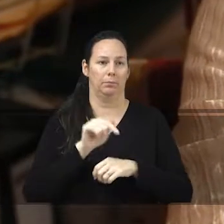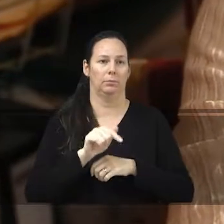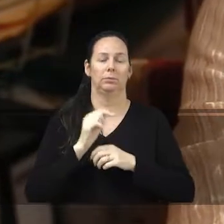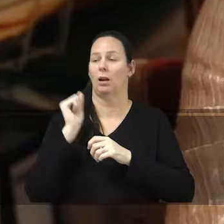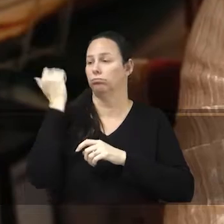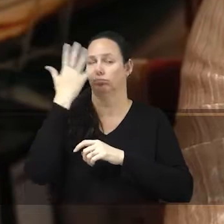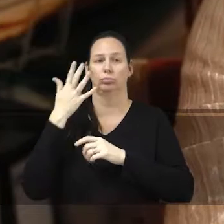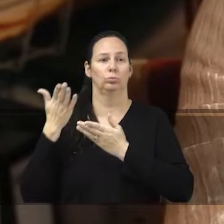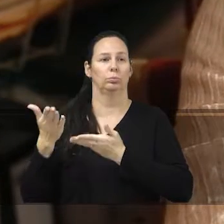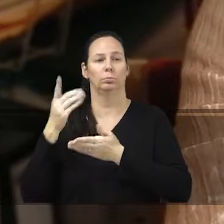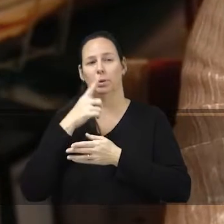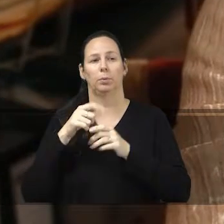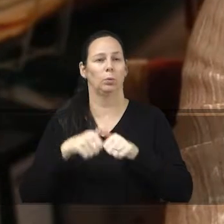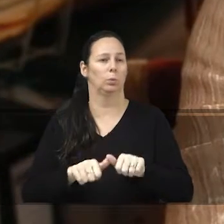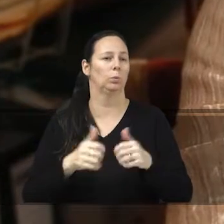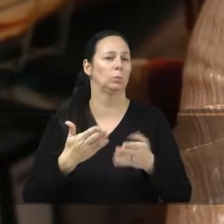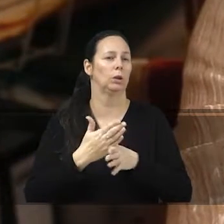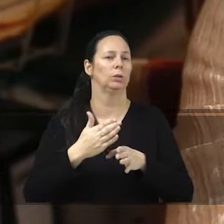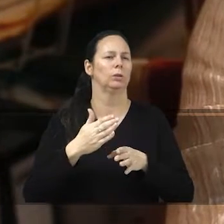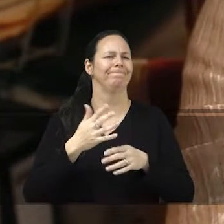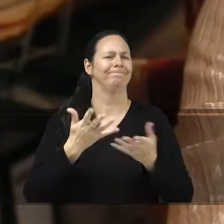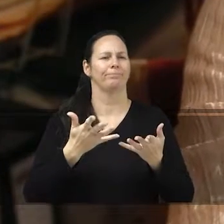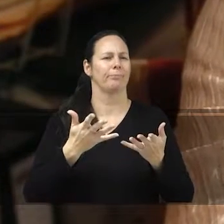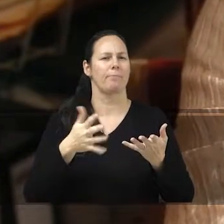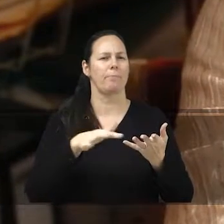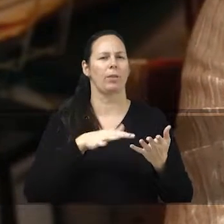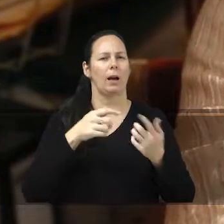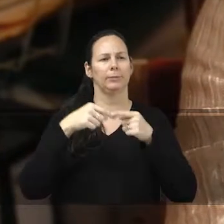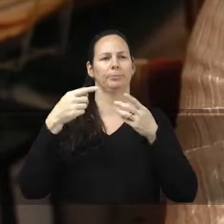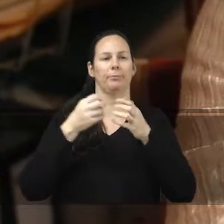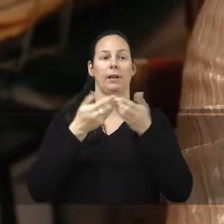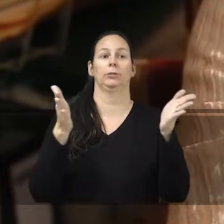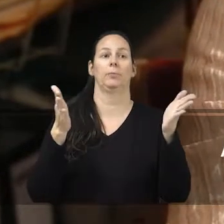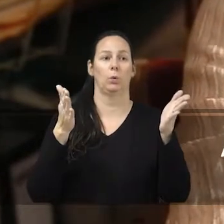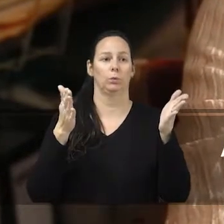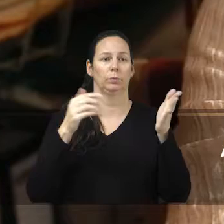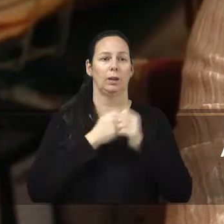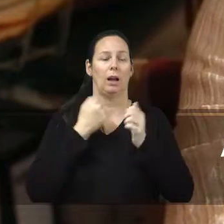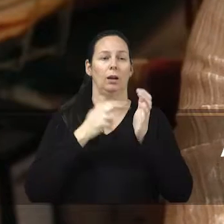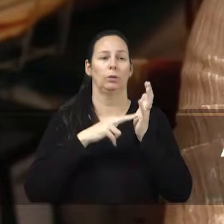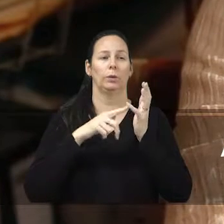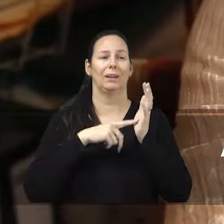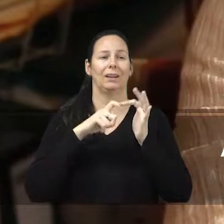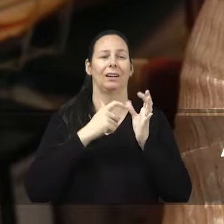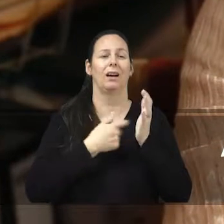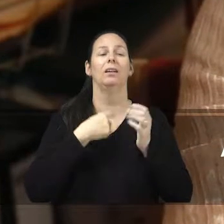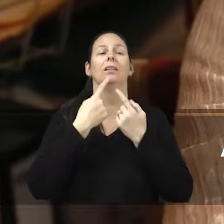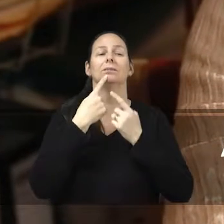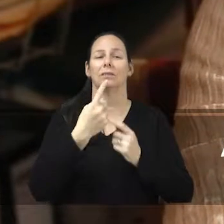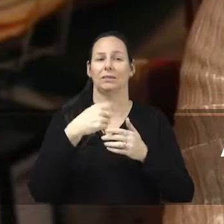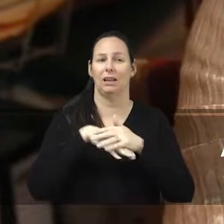use worldwide are diametrically opposed to our nuclear family system. You know, as I said in my intervention,